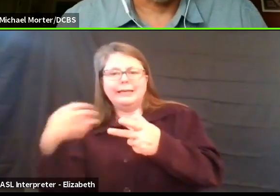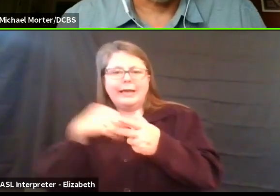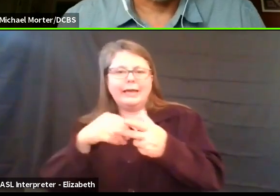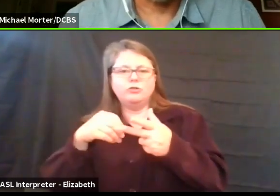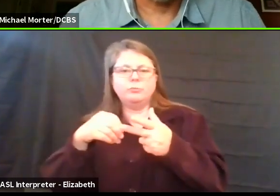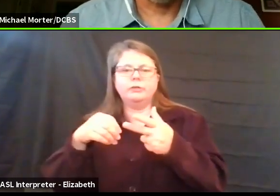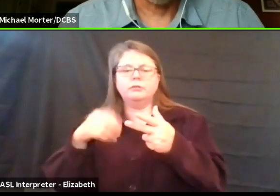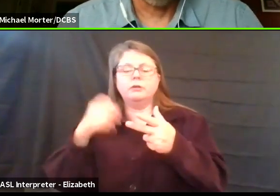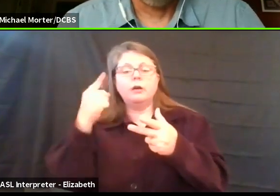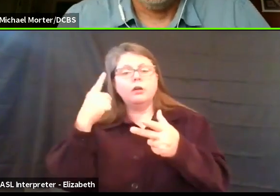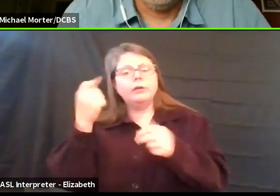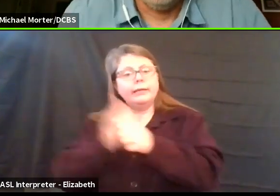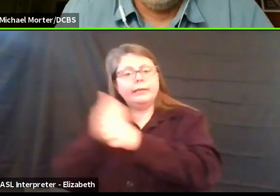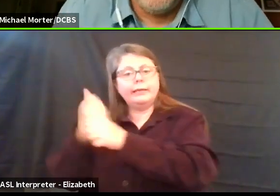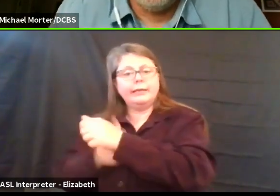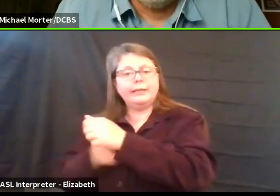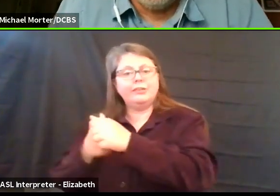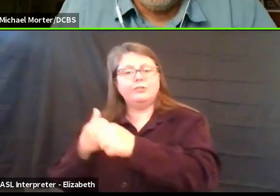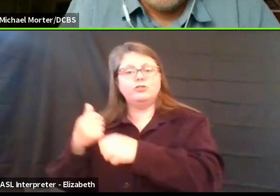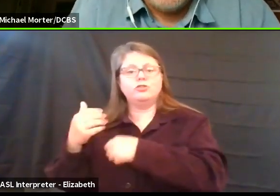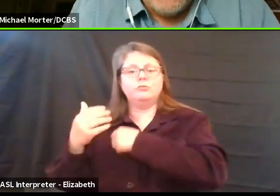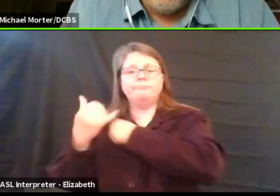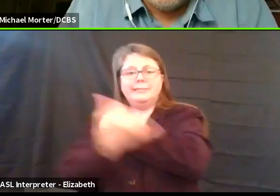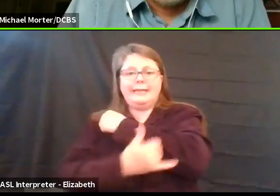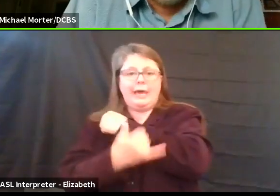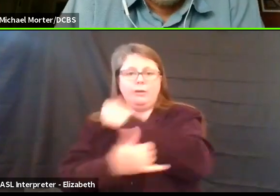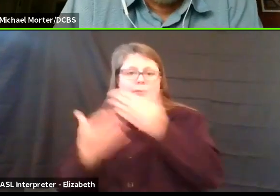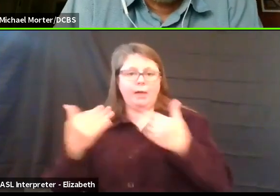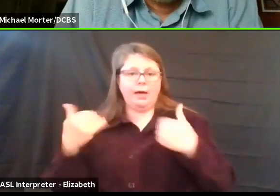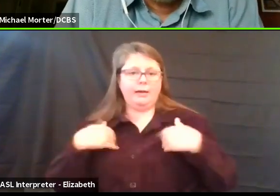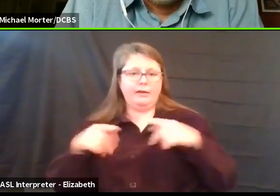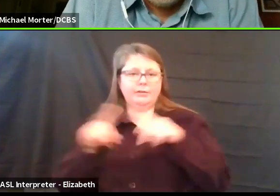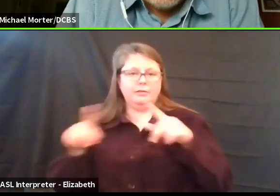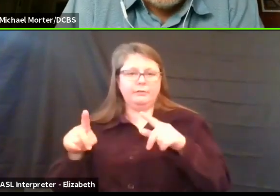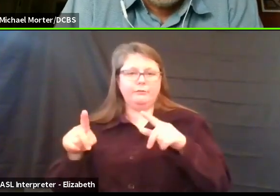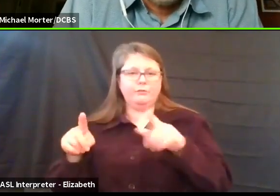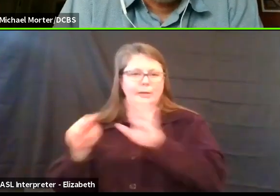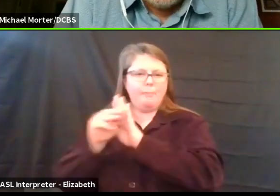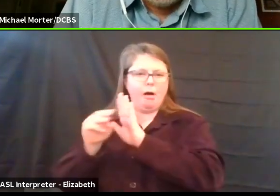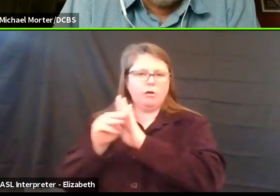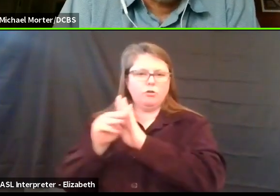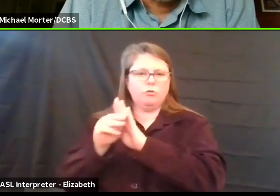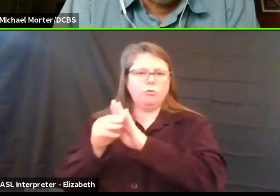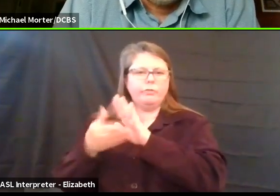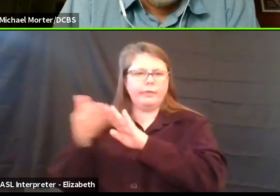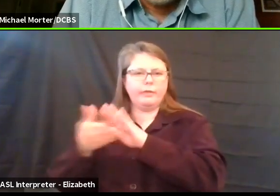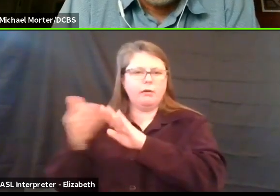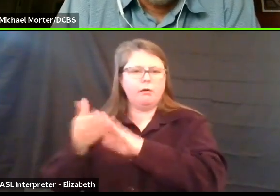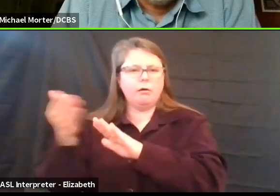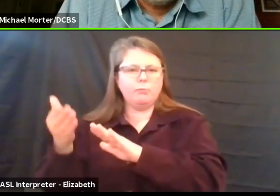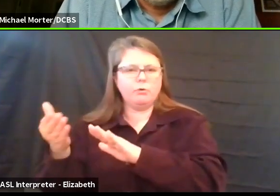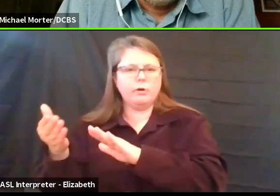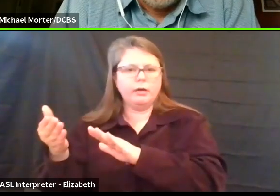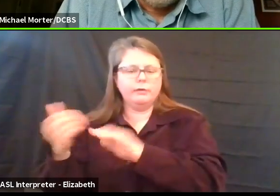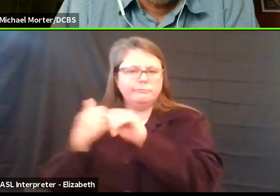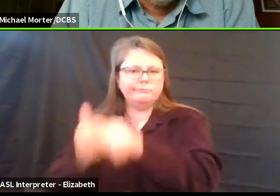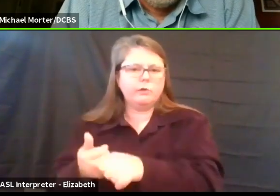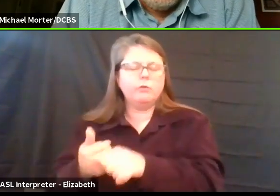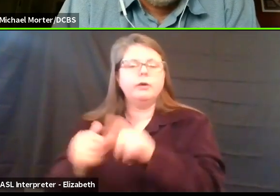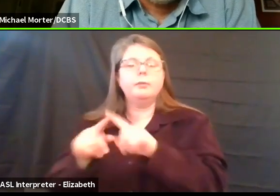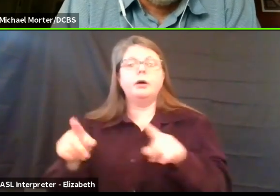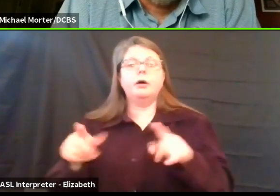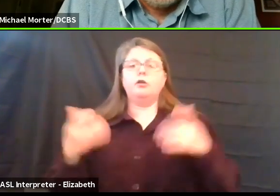they move forward under. But right now it's 2 stages with some clear certainty